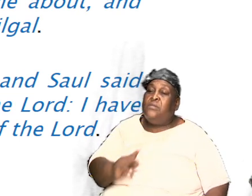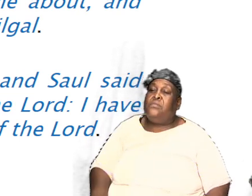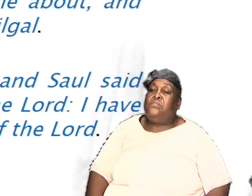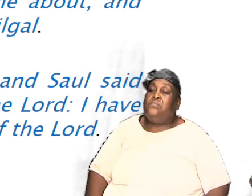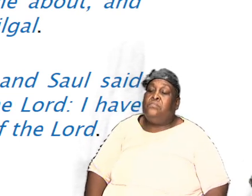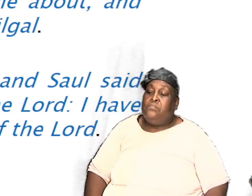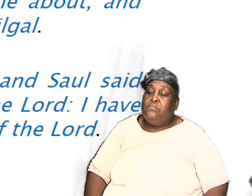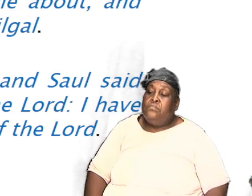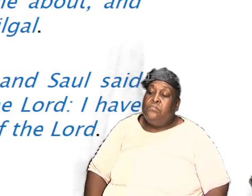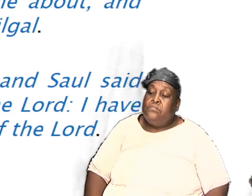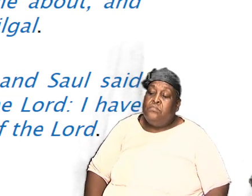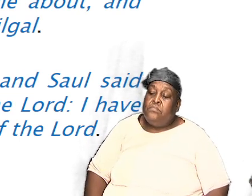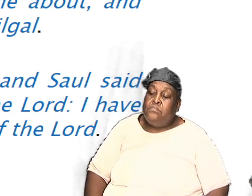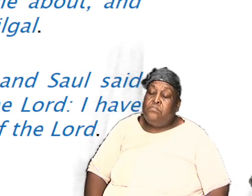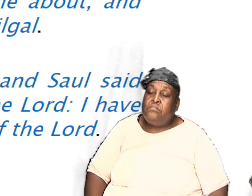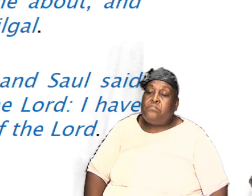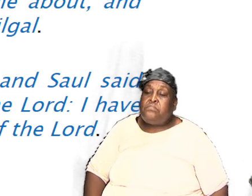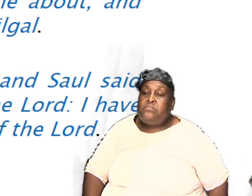You see,